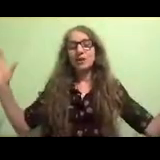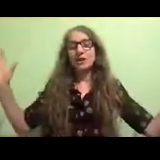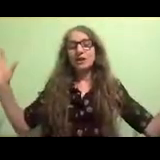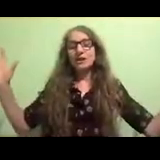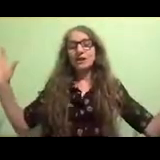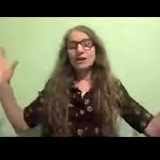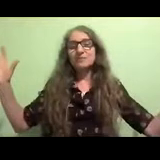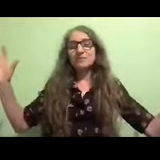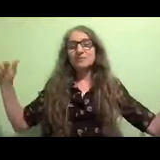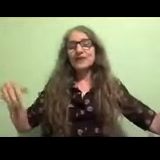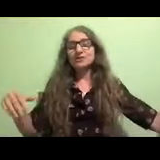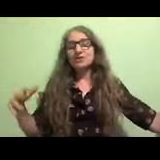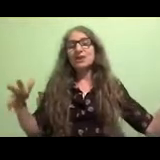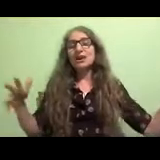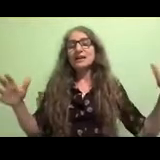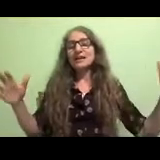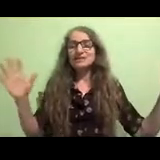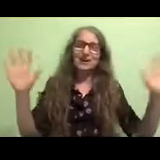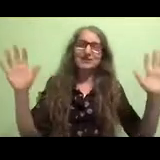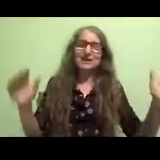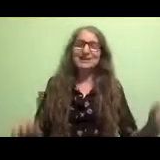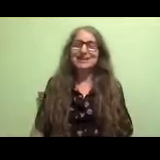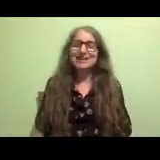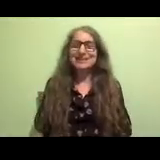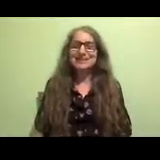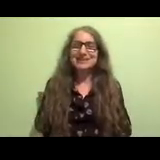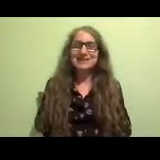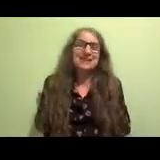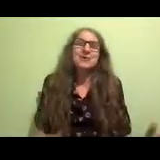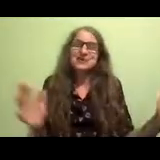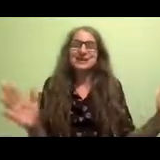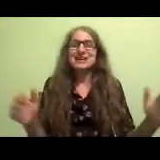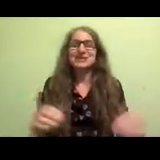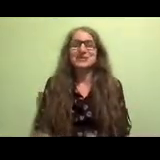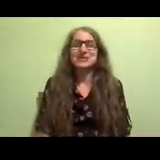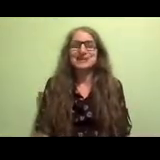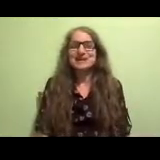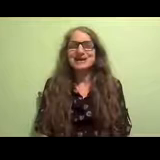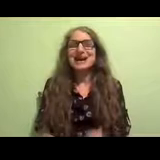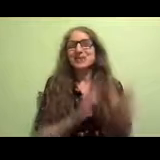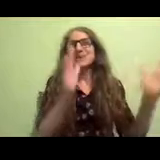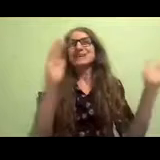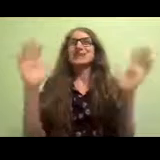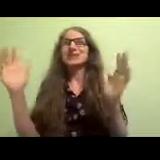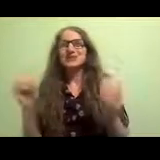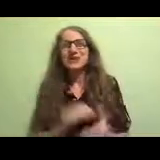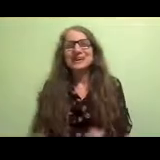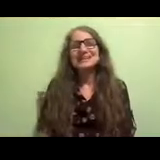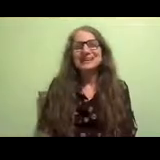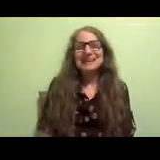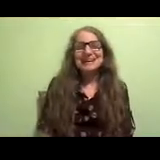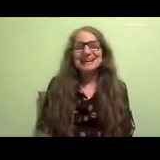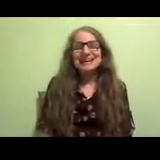wall as you were coming in. So kind of like a, like almost like you get to go to the gallery and look at the